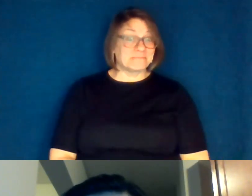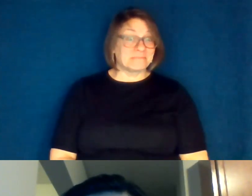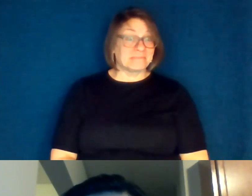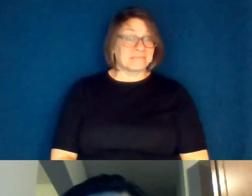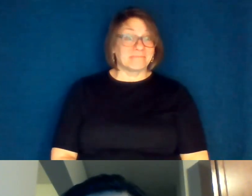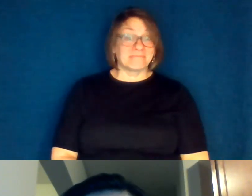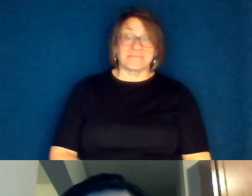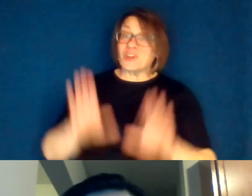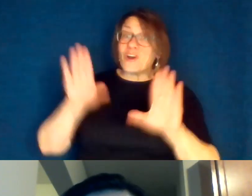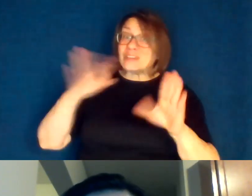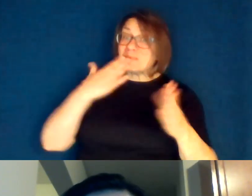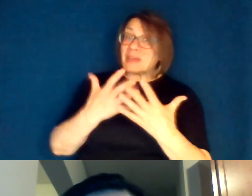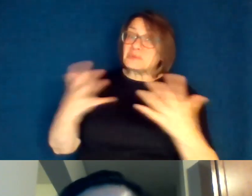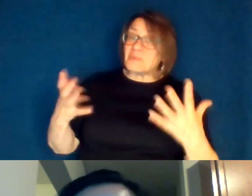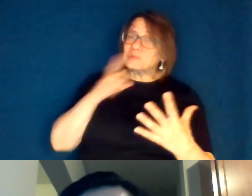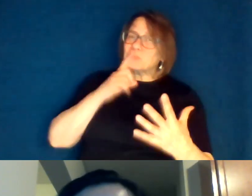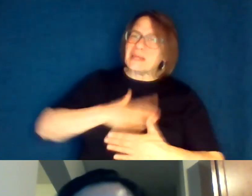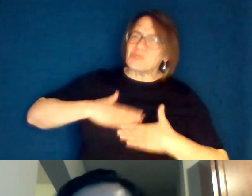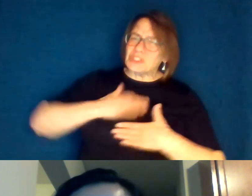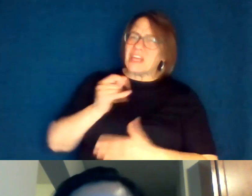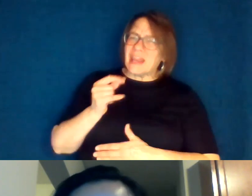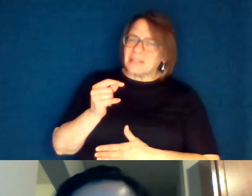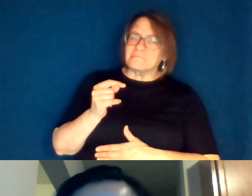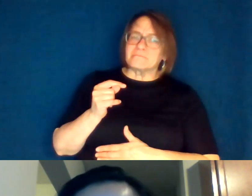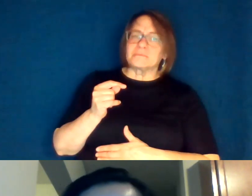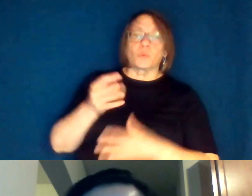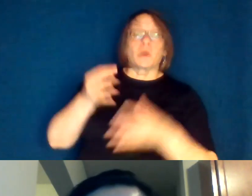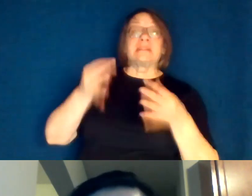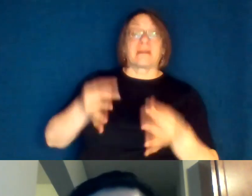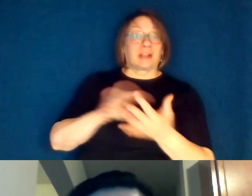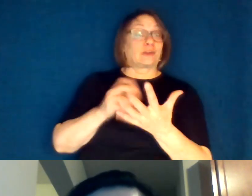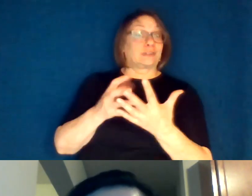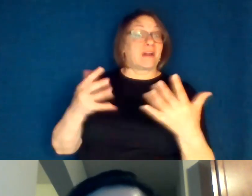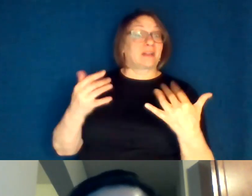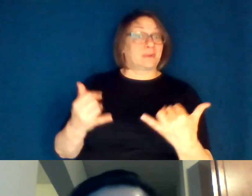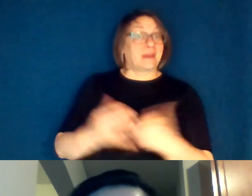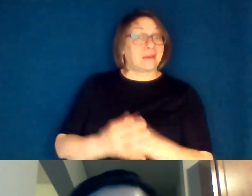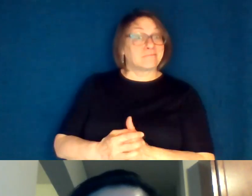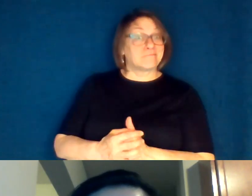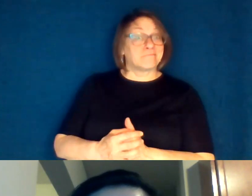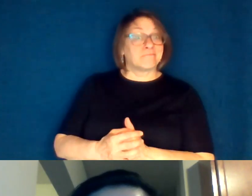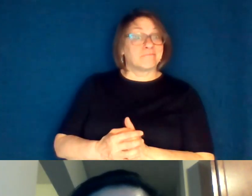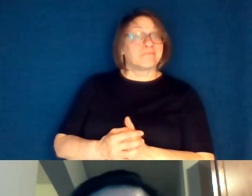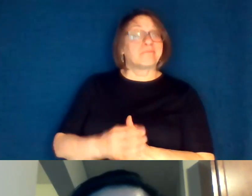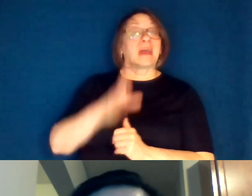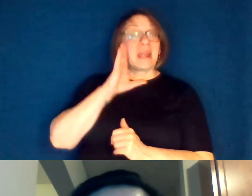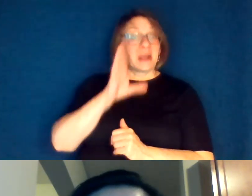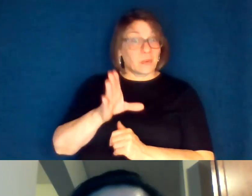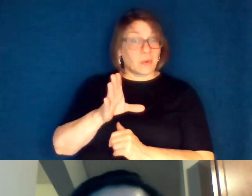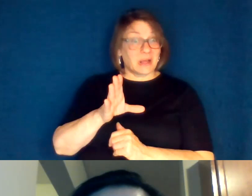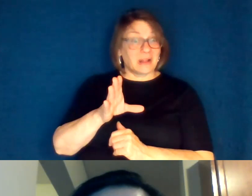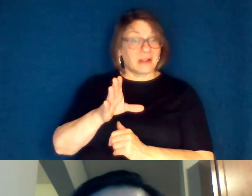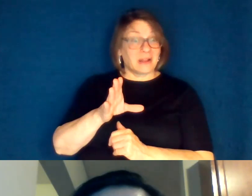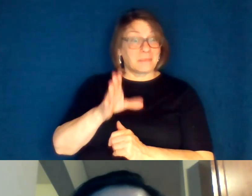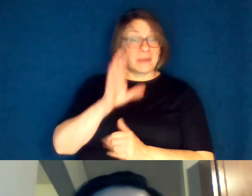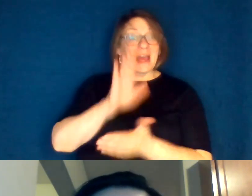Yeah, awesome. Thank you so much. I really appreciate it. We definitely learned a lot today, and it was definitely a nice change